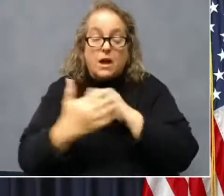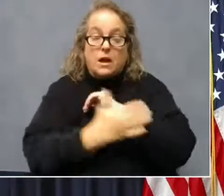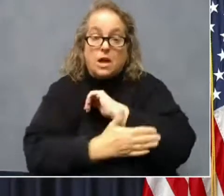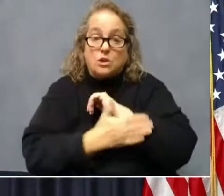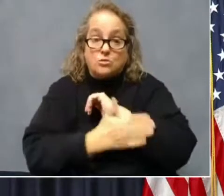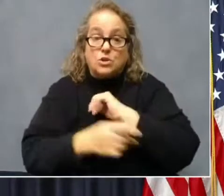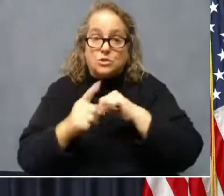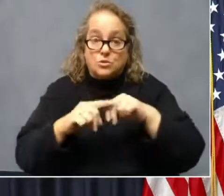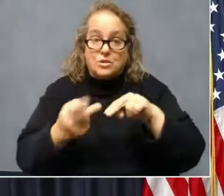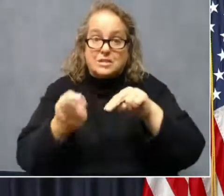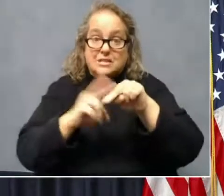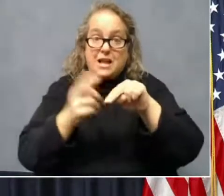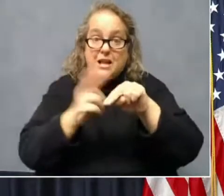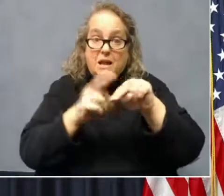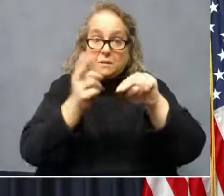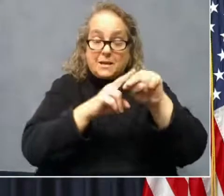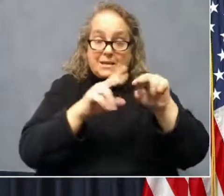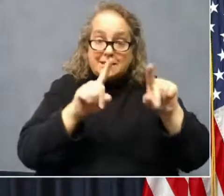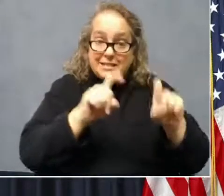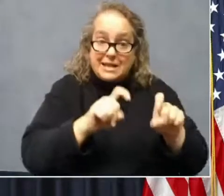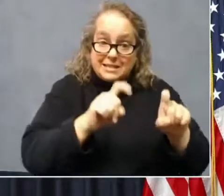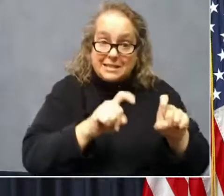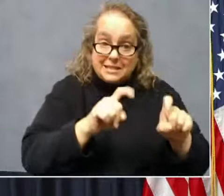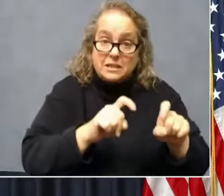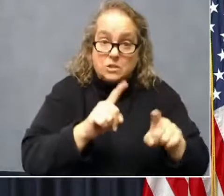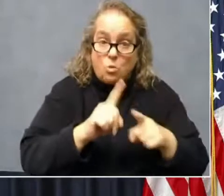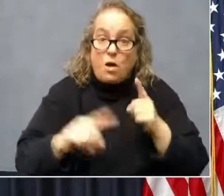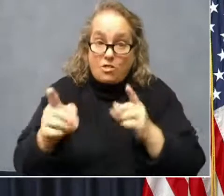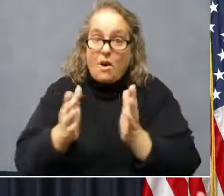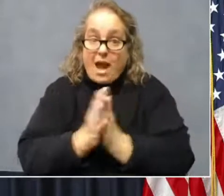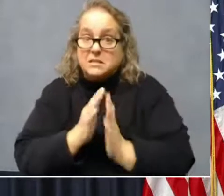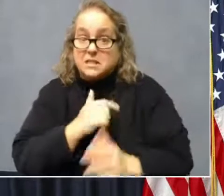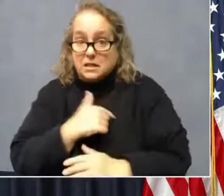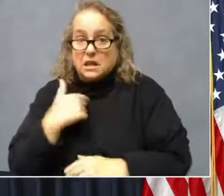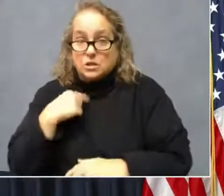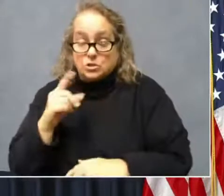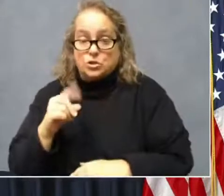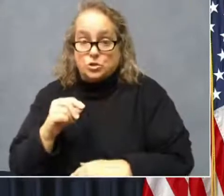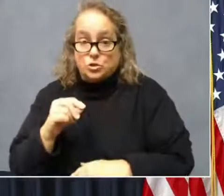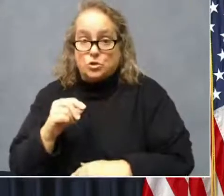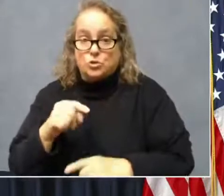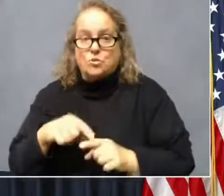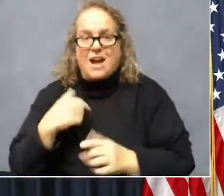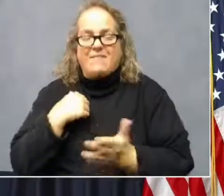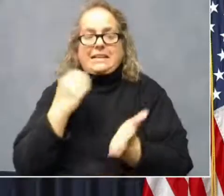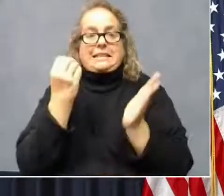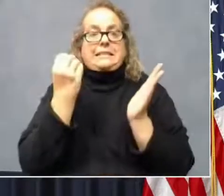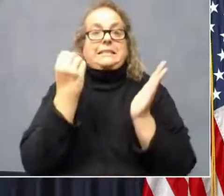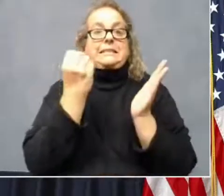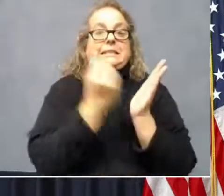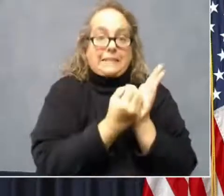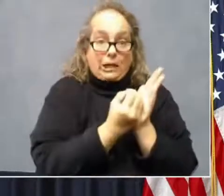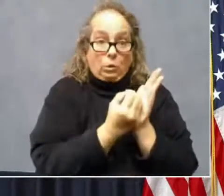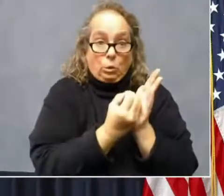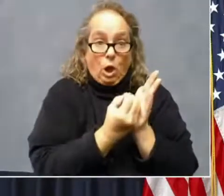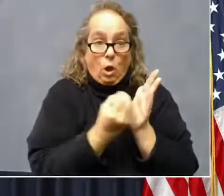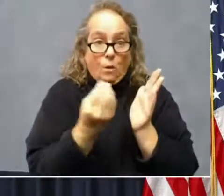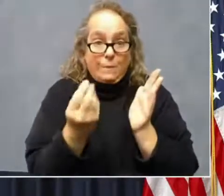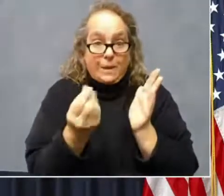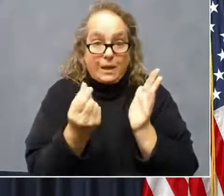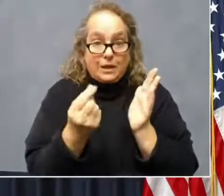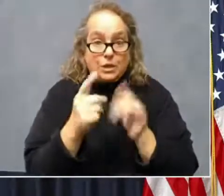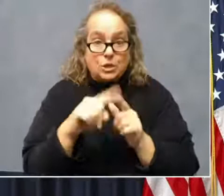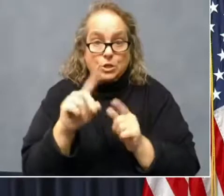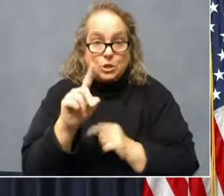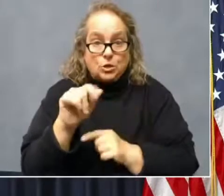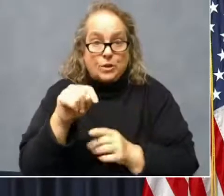of asymptomatic people, which is what they're asking us to do right now, to having zero funding to do it in January. I mean,